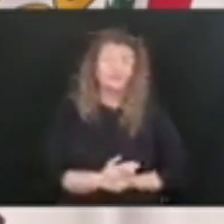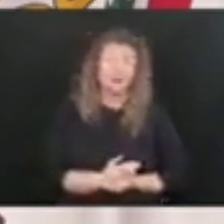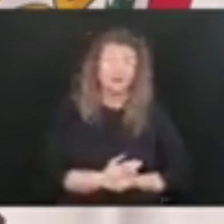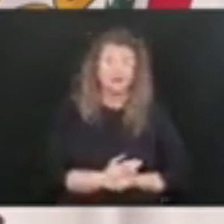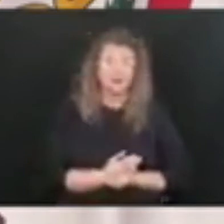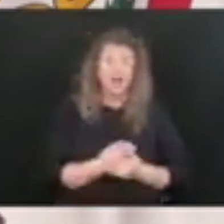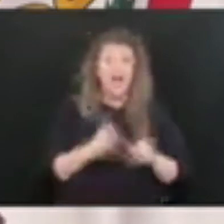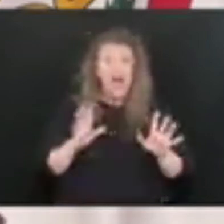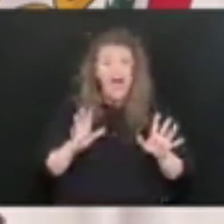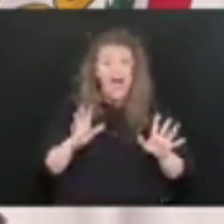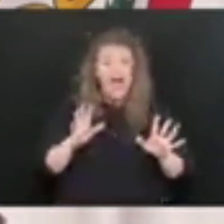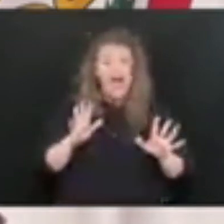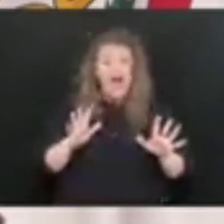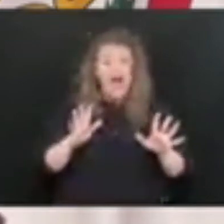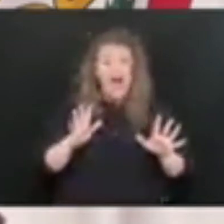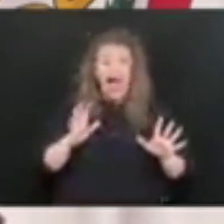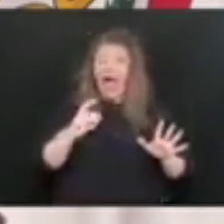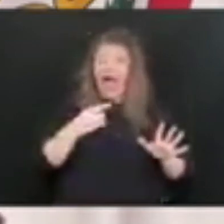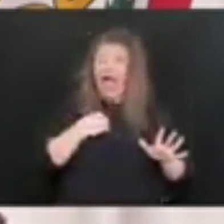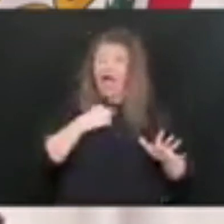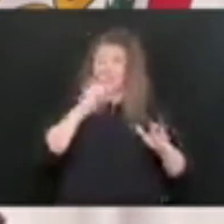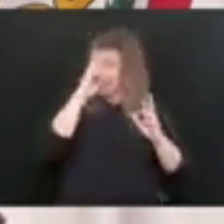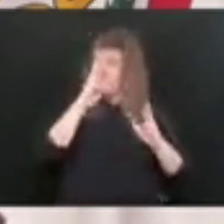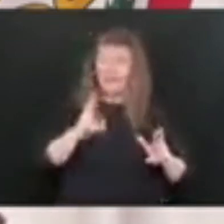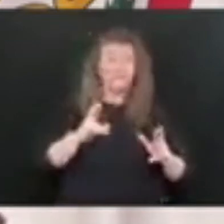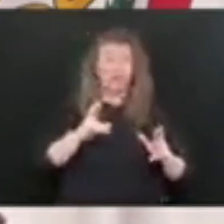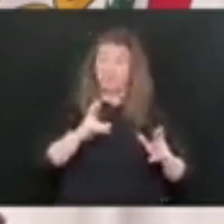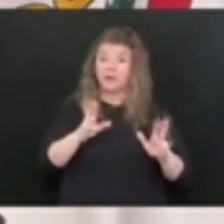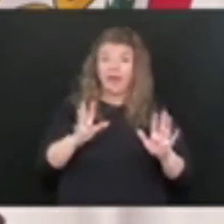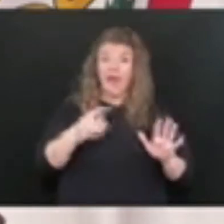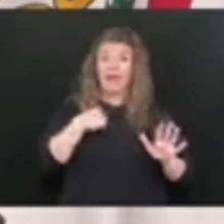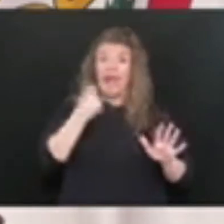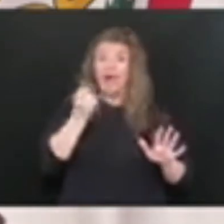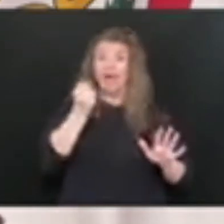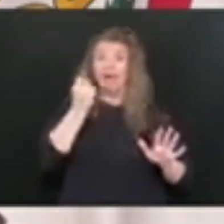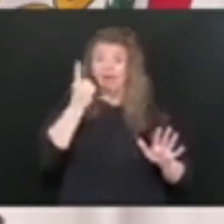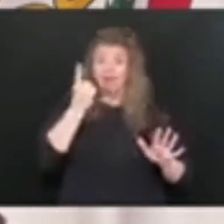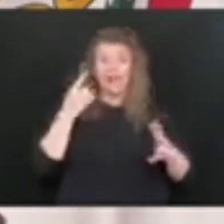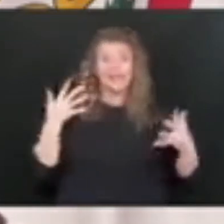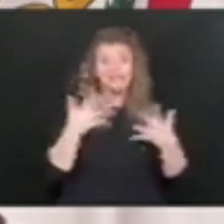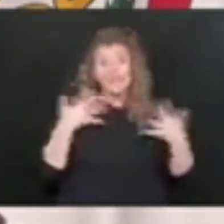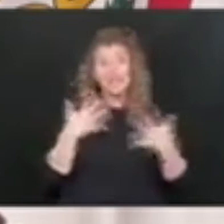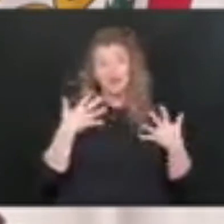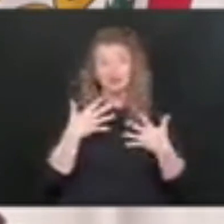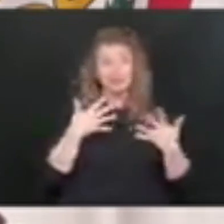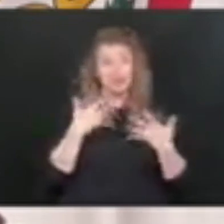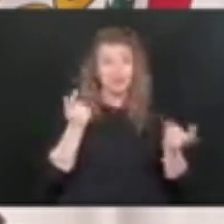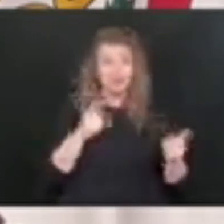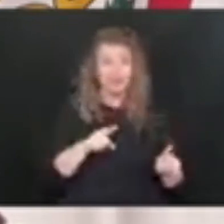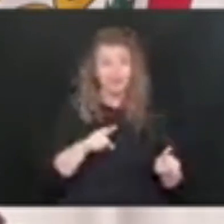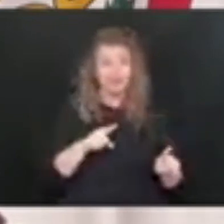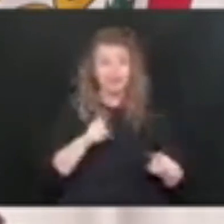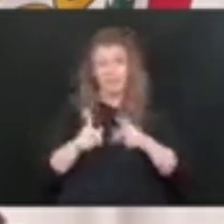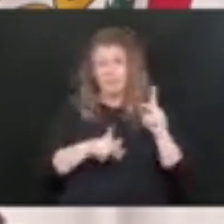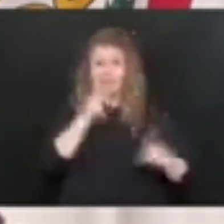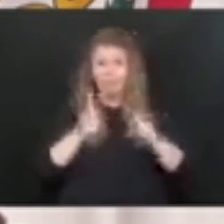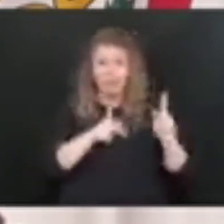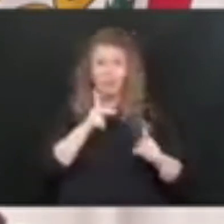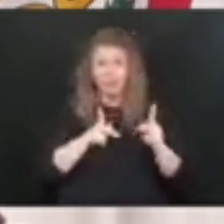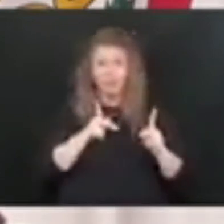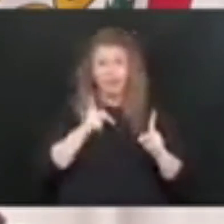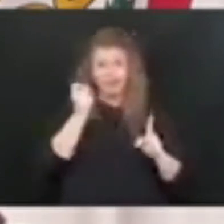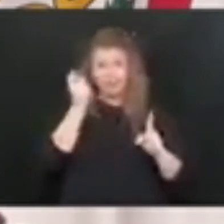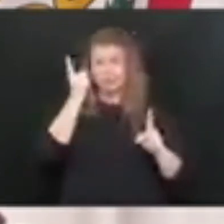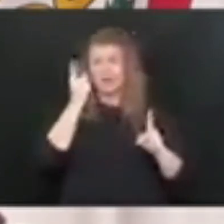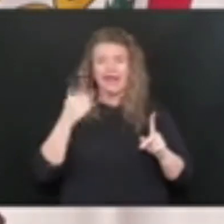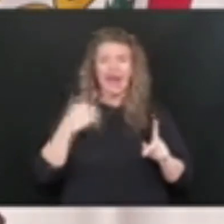can understand, I'm respectful, and I can understand these fears of the boogeyman that people put in people's